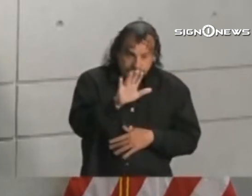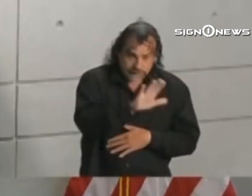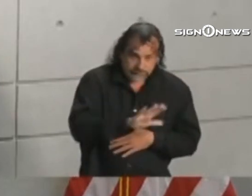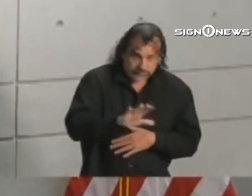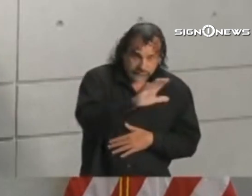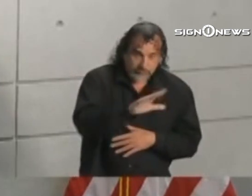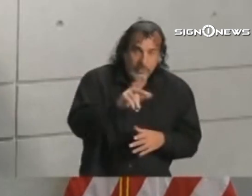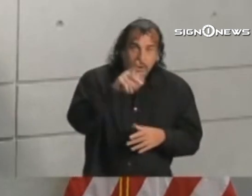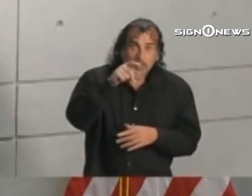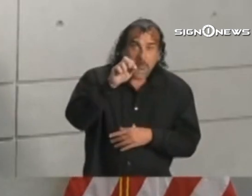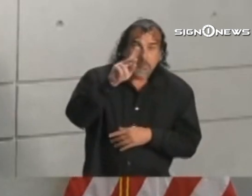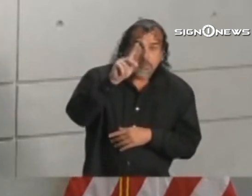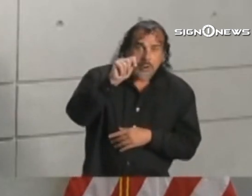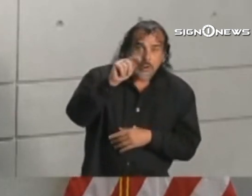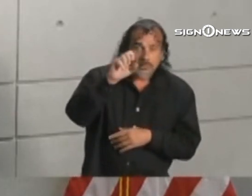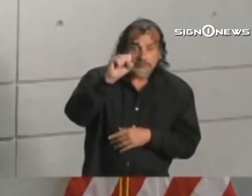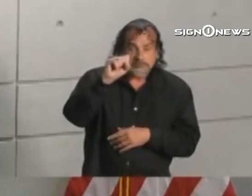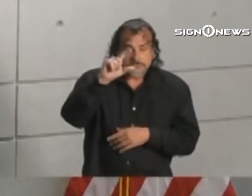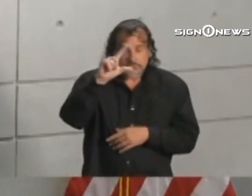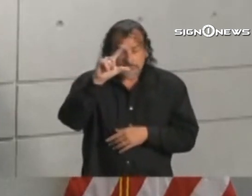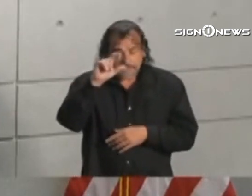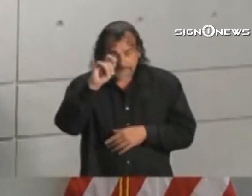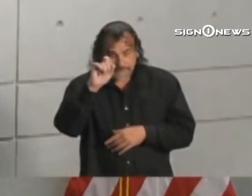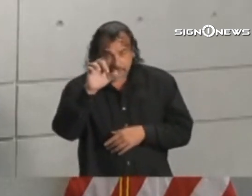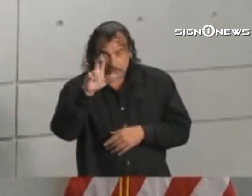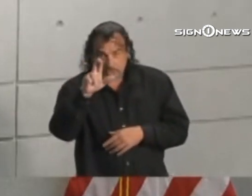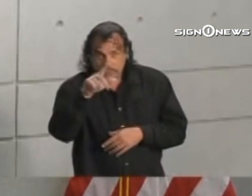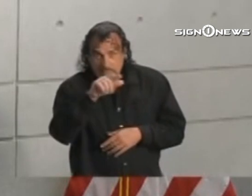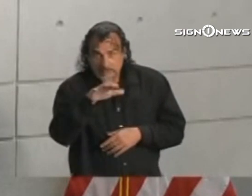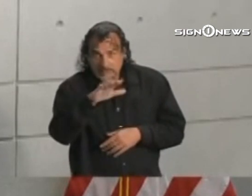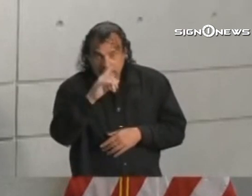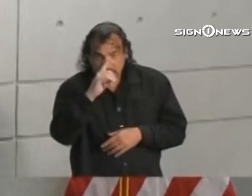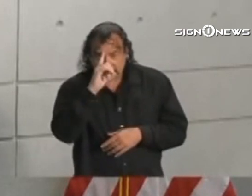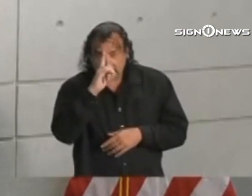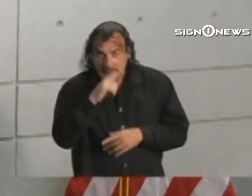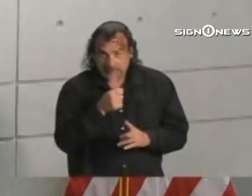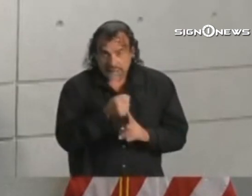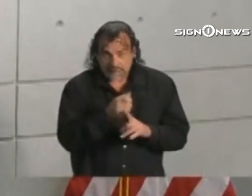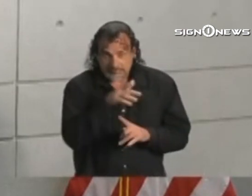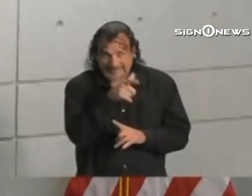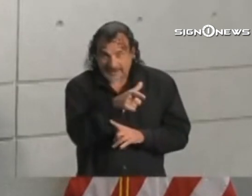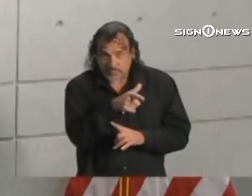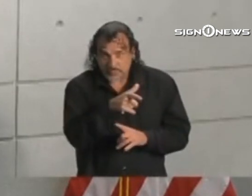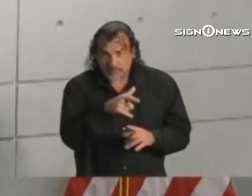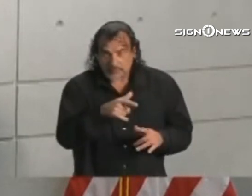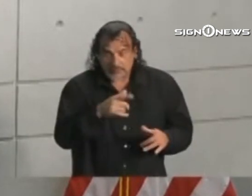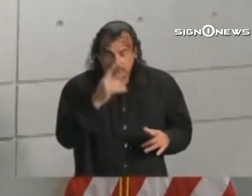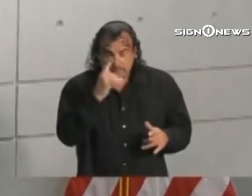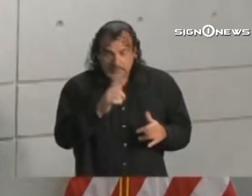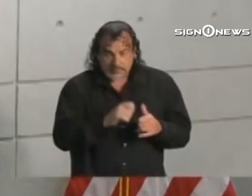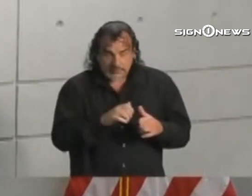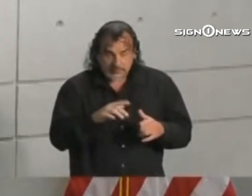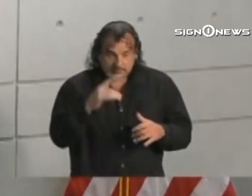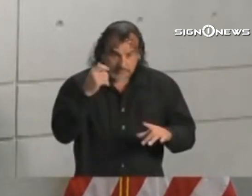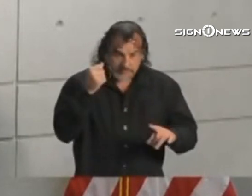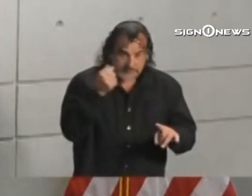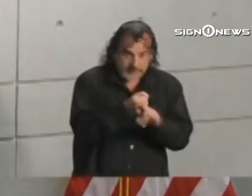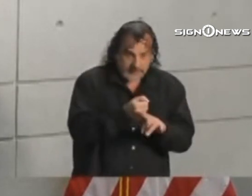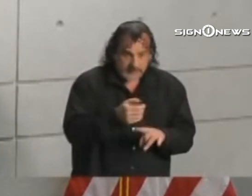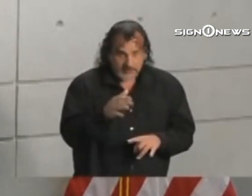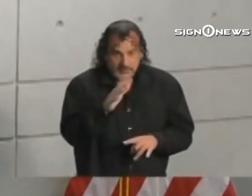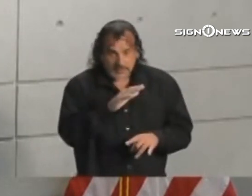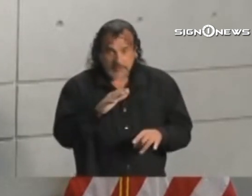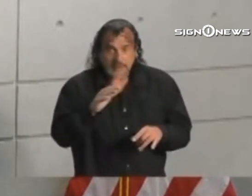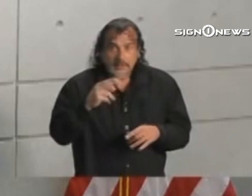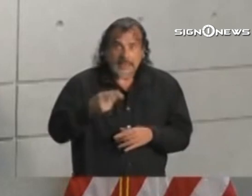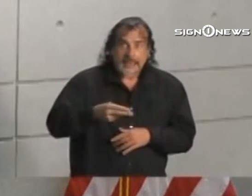Sulphur, Louisiana, as we currently do, and if we continue to expect this to hit around mean high